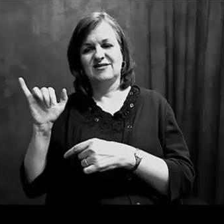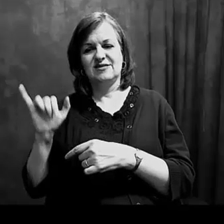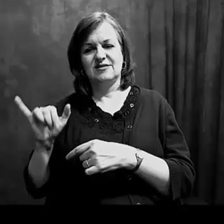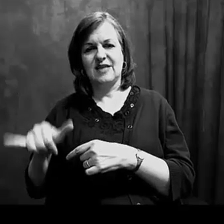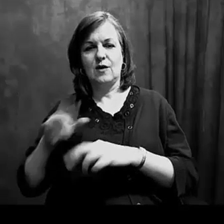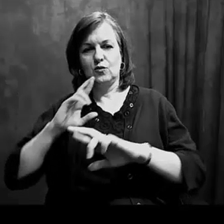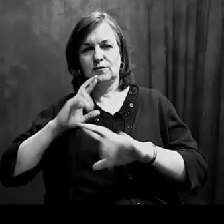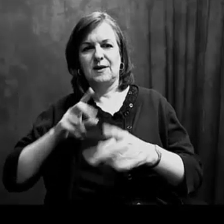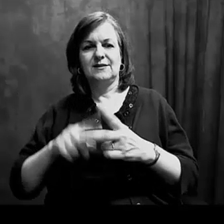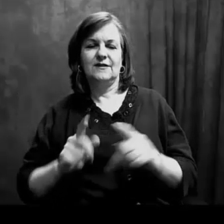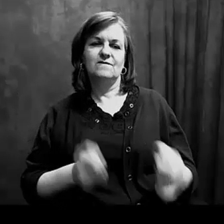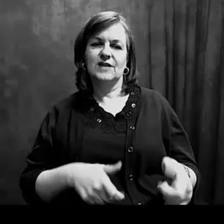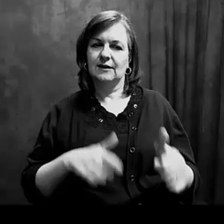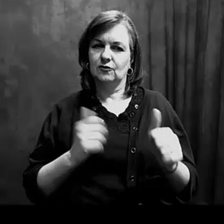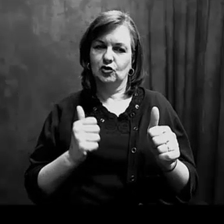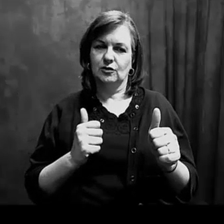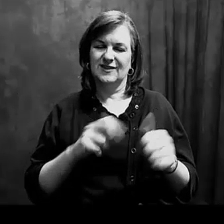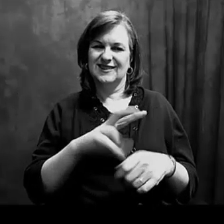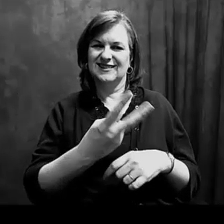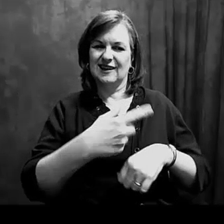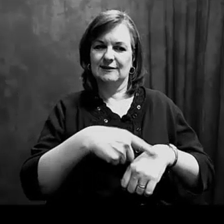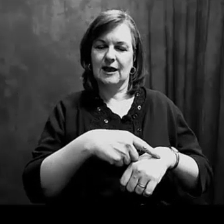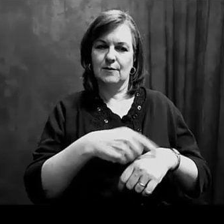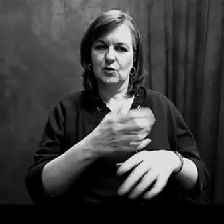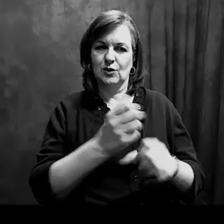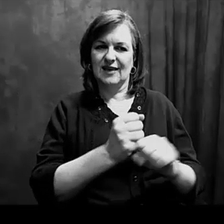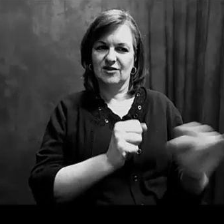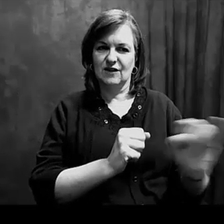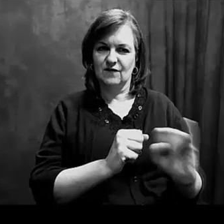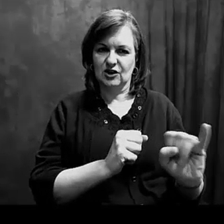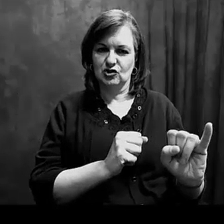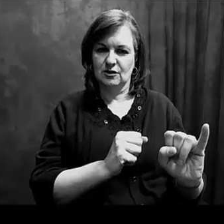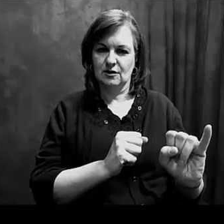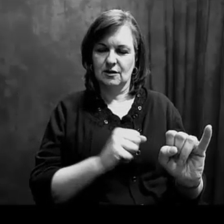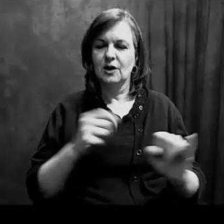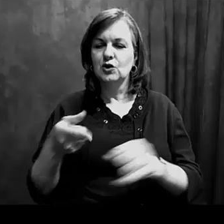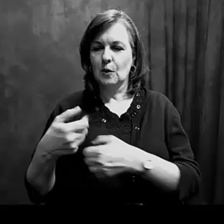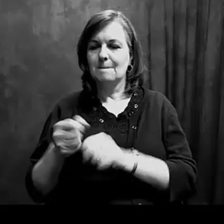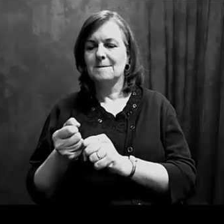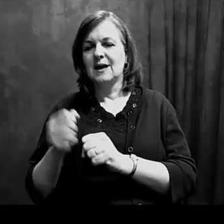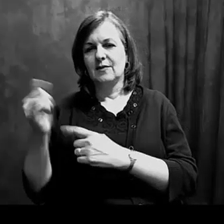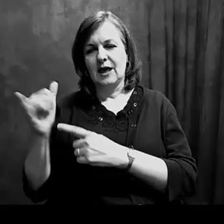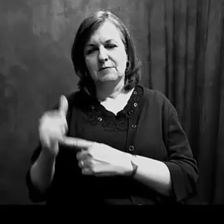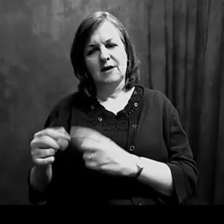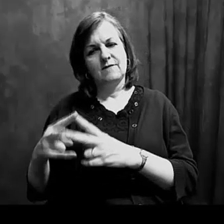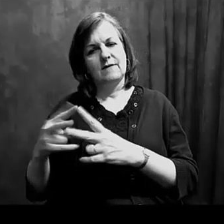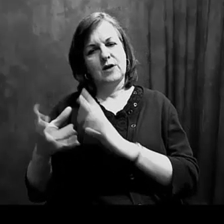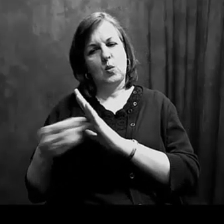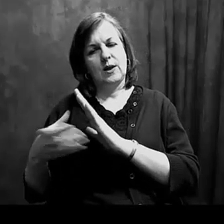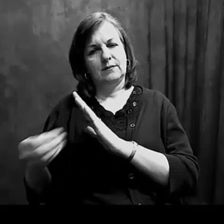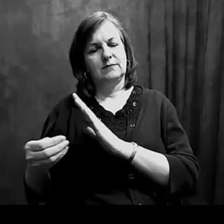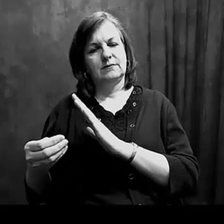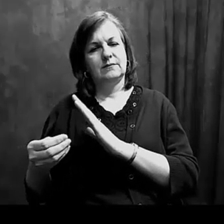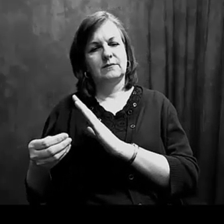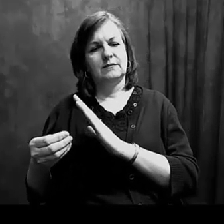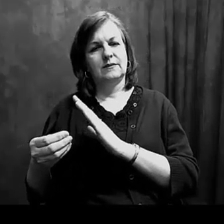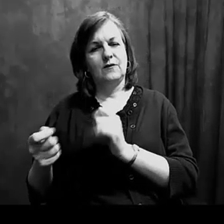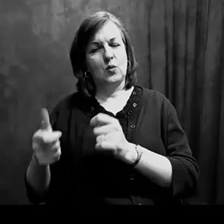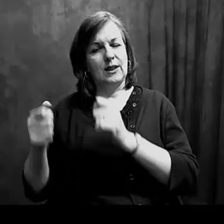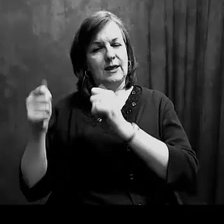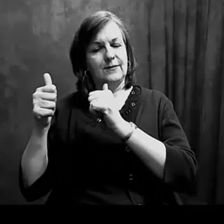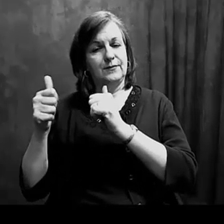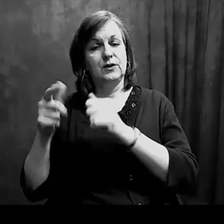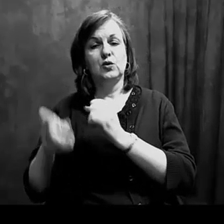then this is much faster. You make a ton of antibodies very, very quickly. You store more of